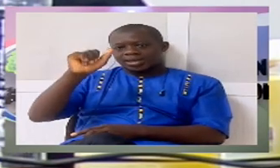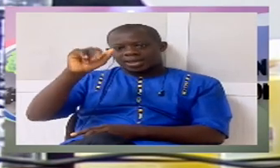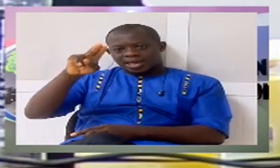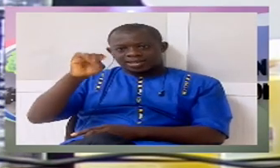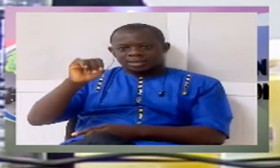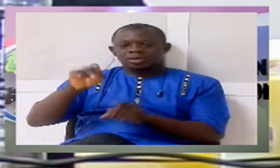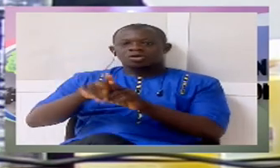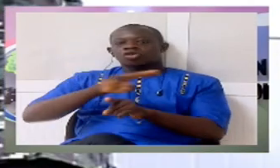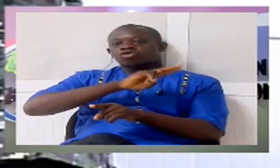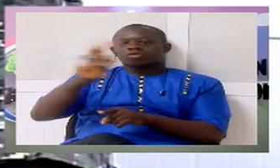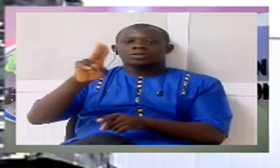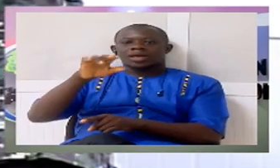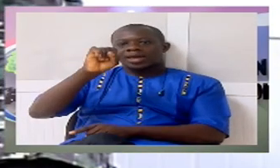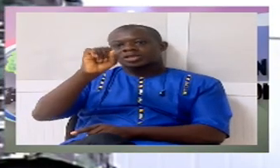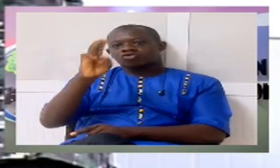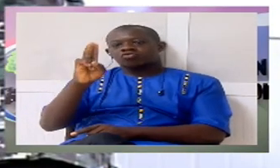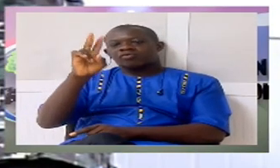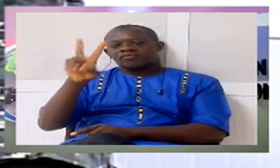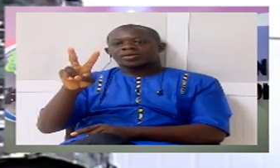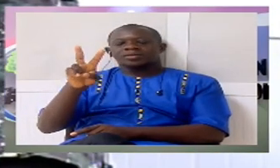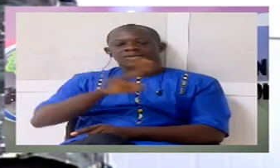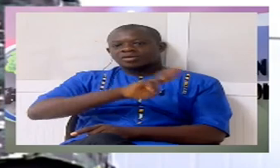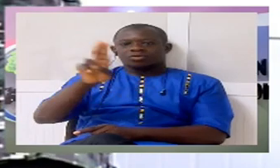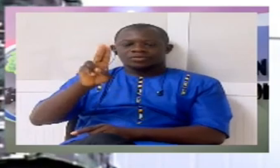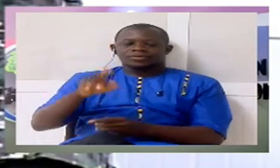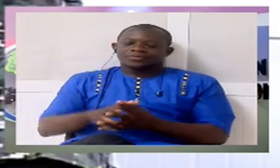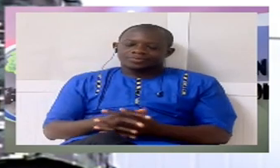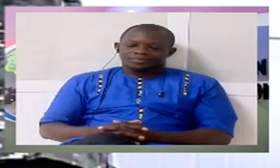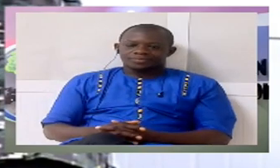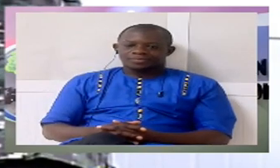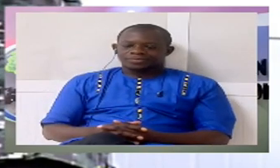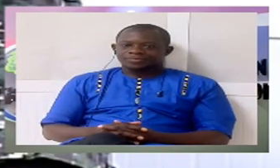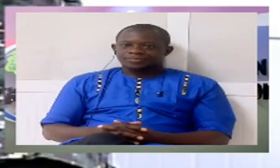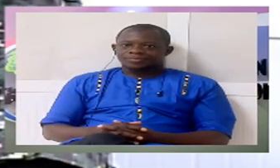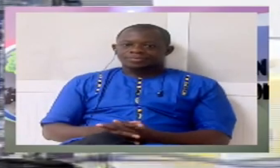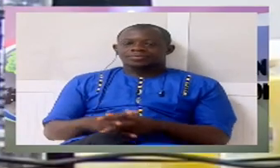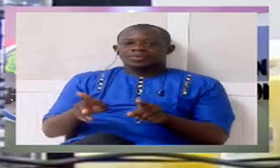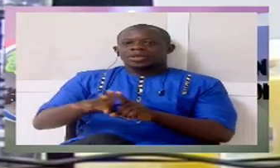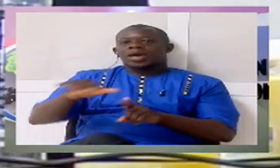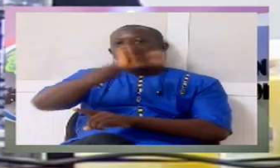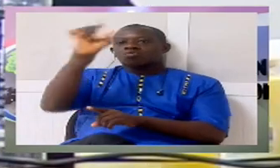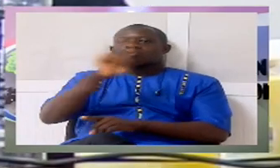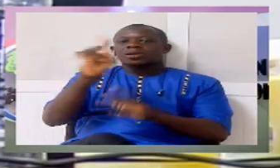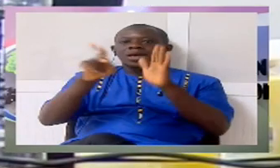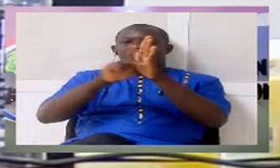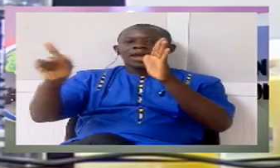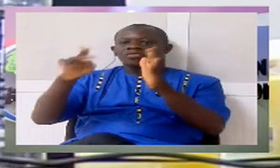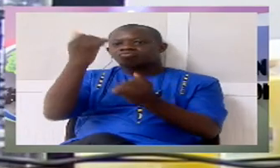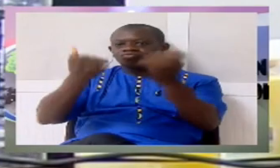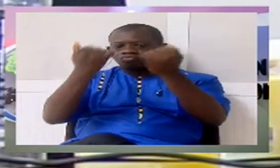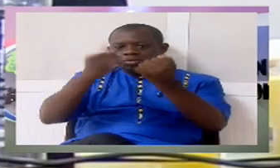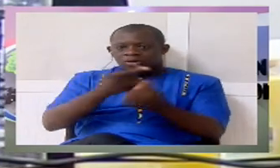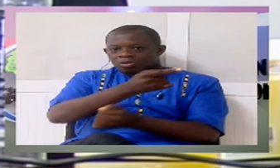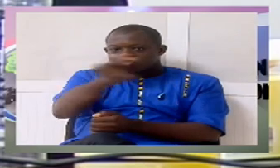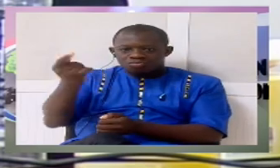a SUV. Bon lolu mom la ñoo oyé sedan du SUV. And what kind of vehicle were you in? Yow